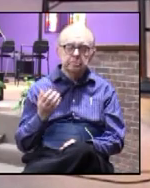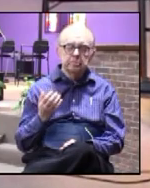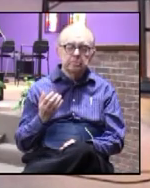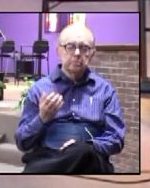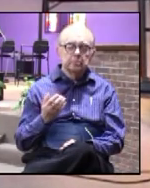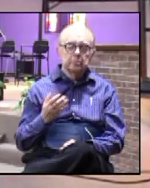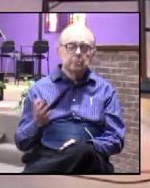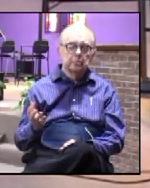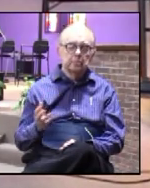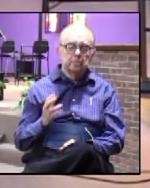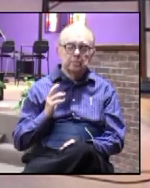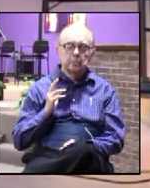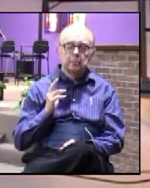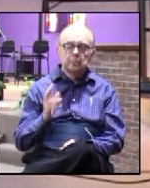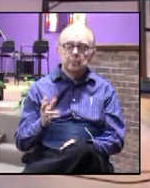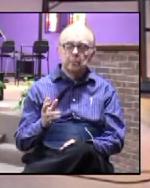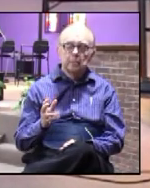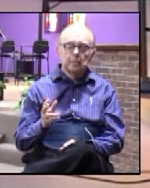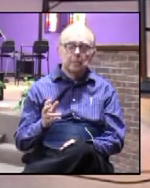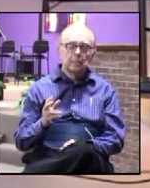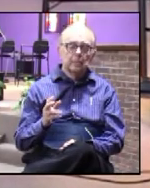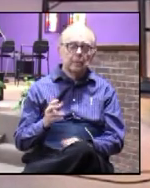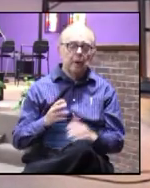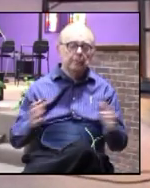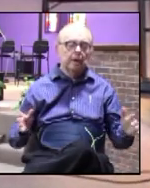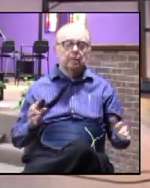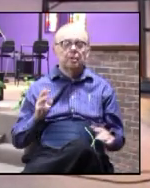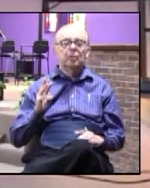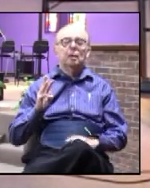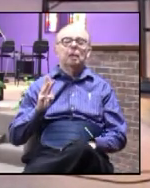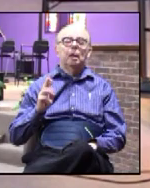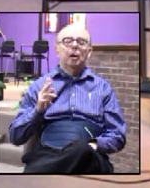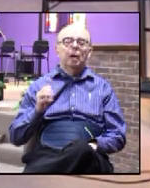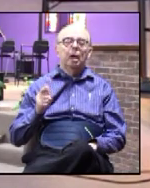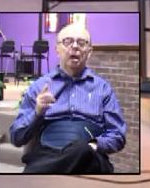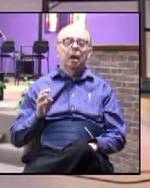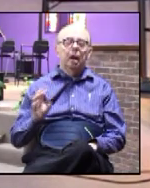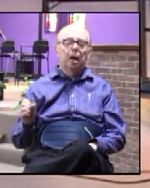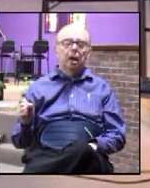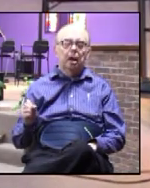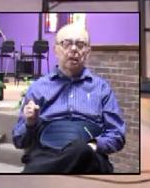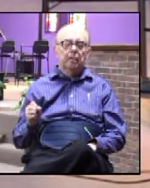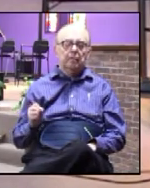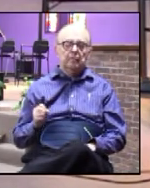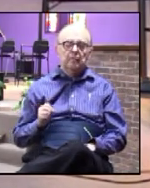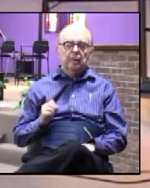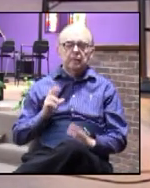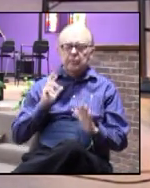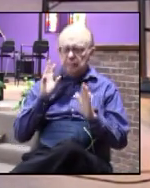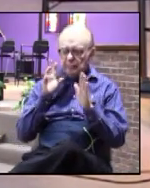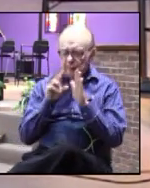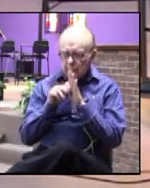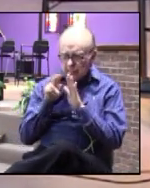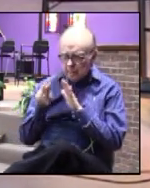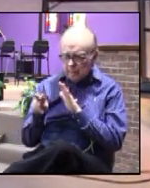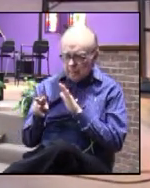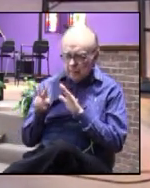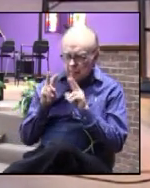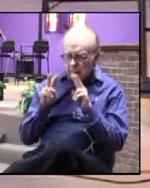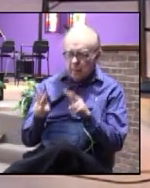there was these three gray whales, and they had them on camera, and they were watching them. And they